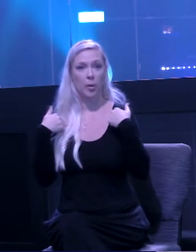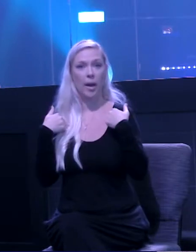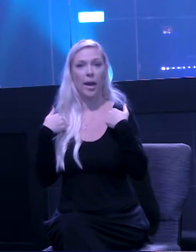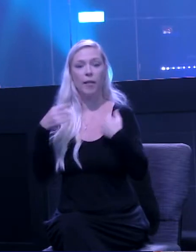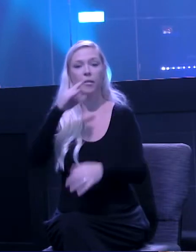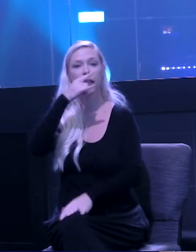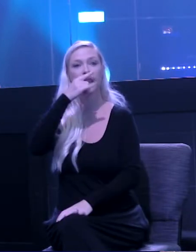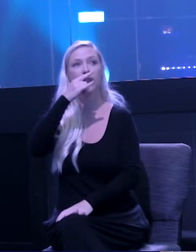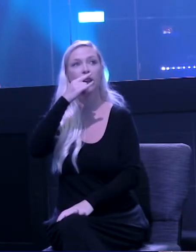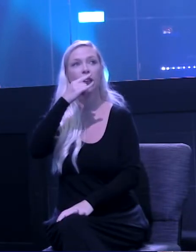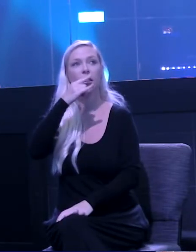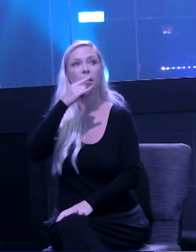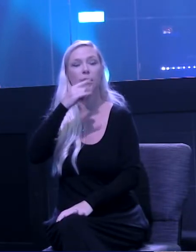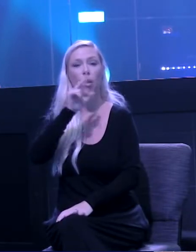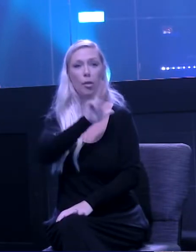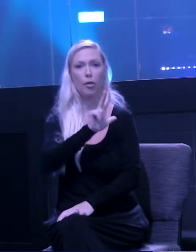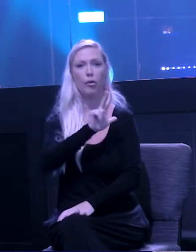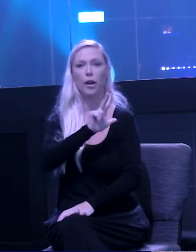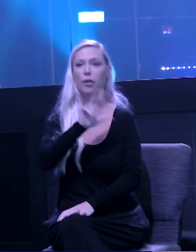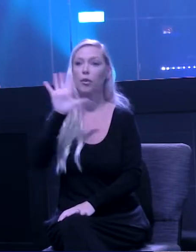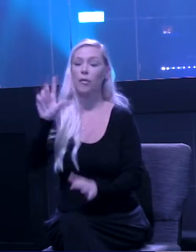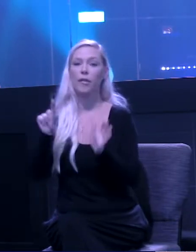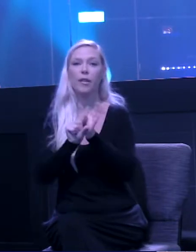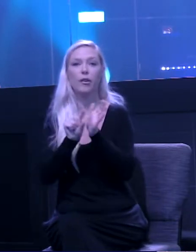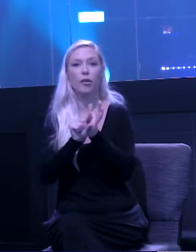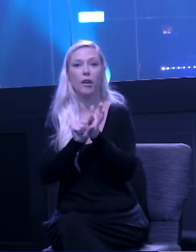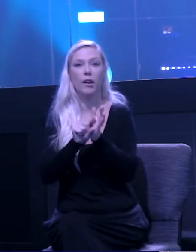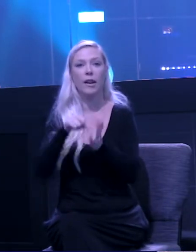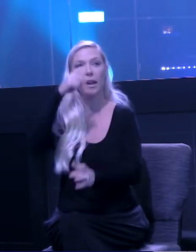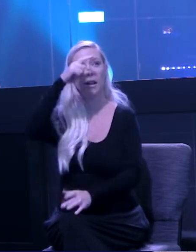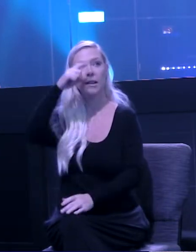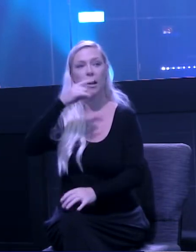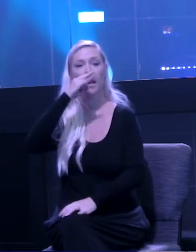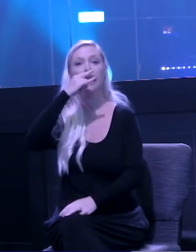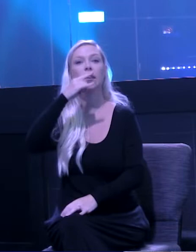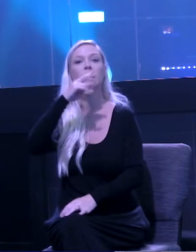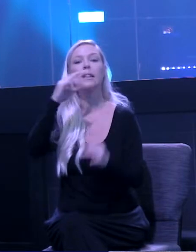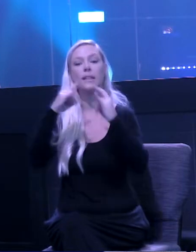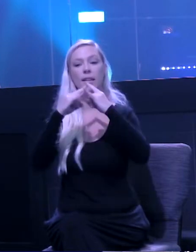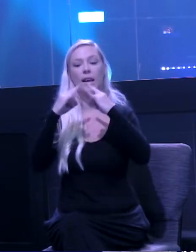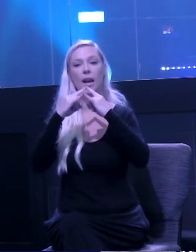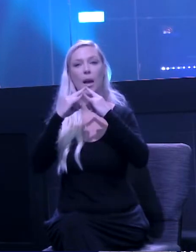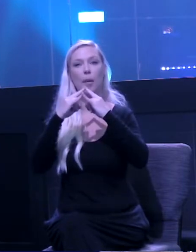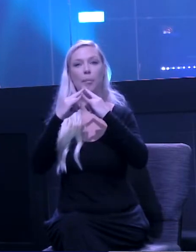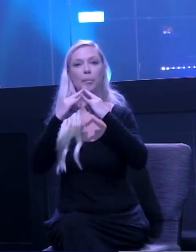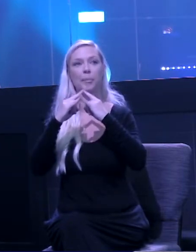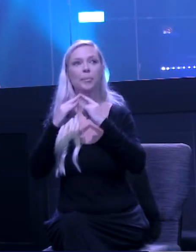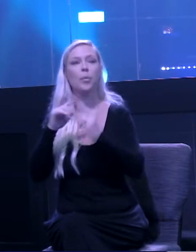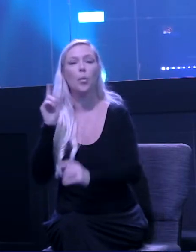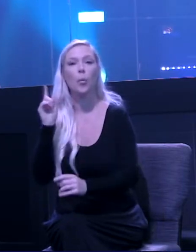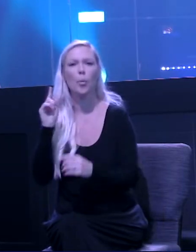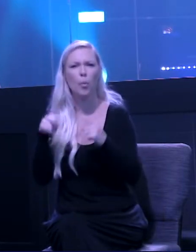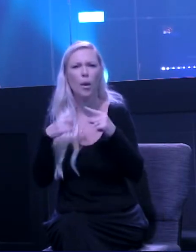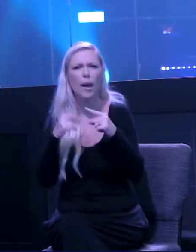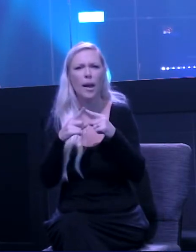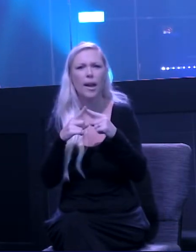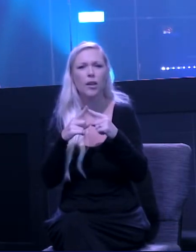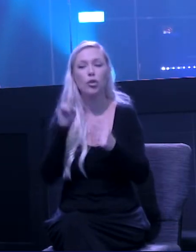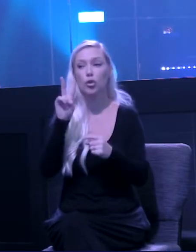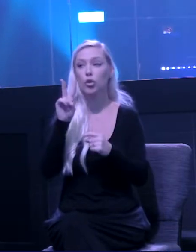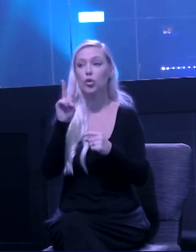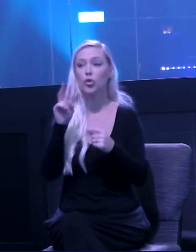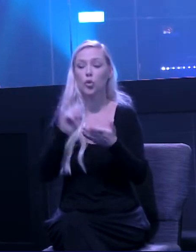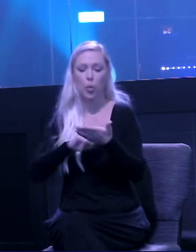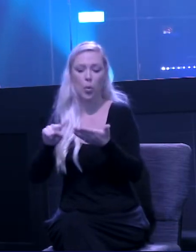a kid, age 3 through 5th grade, kids camp, it's coming up. It starts a week from tomorrow. You got 2 weeks to choose from. So if you